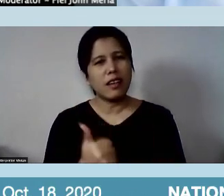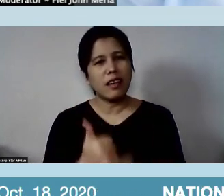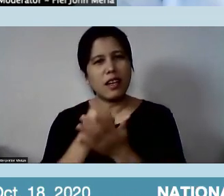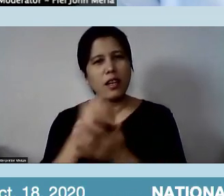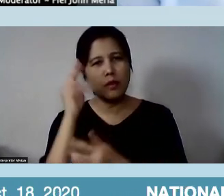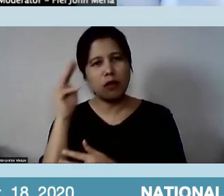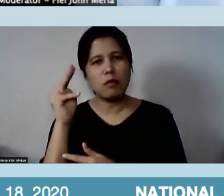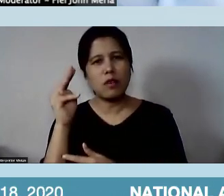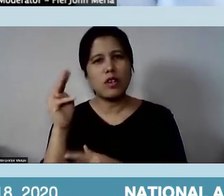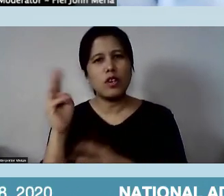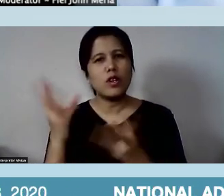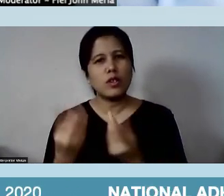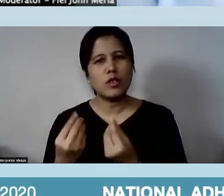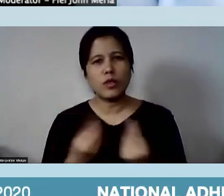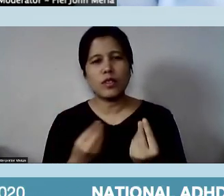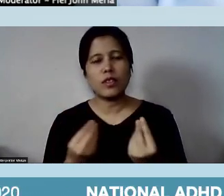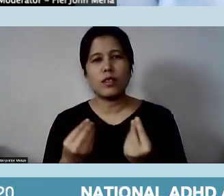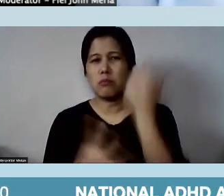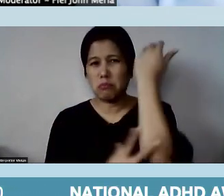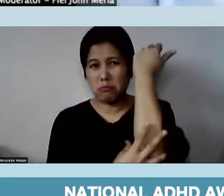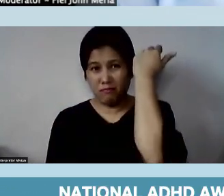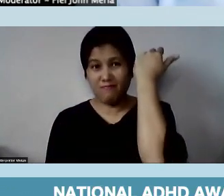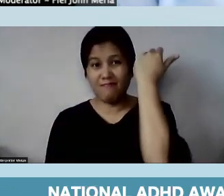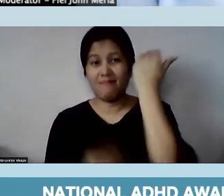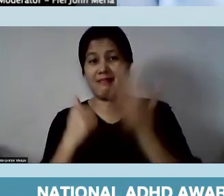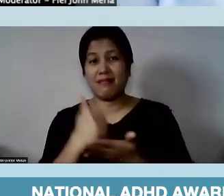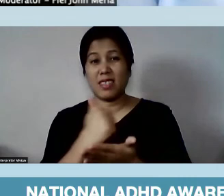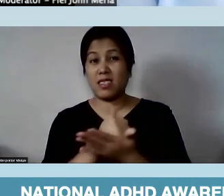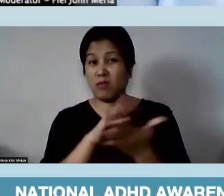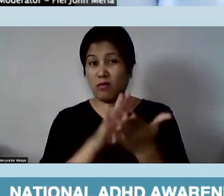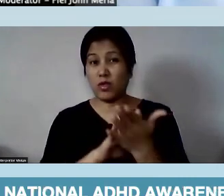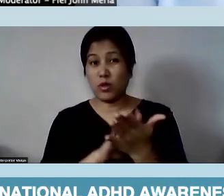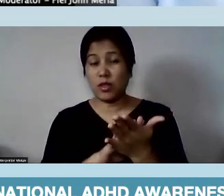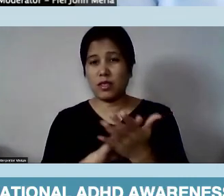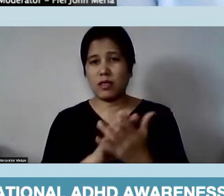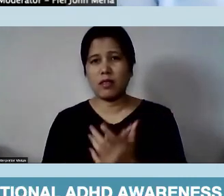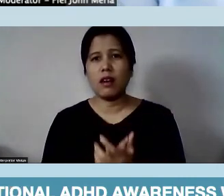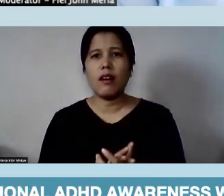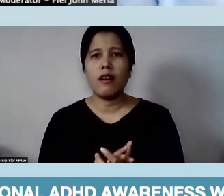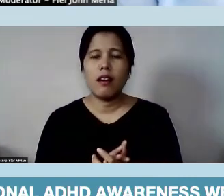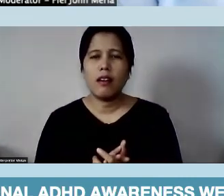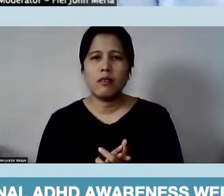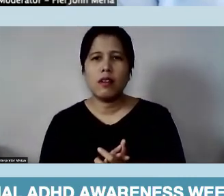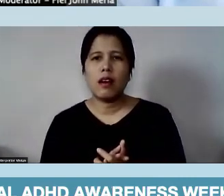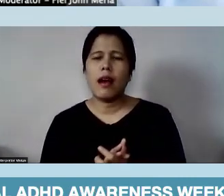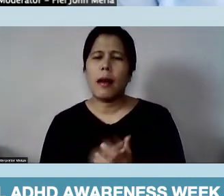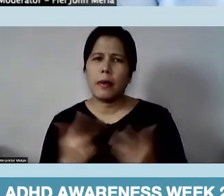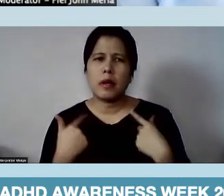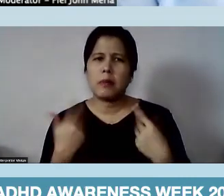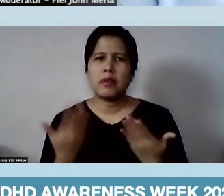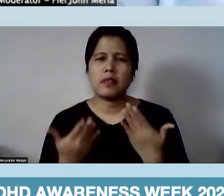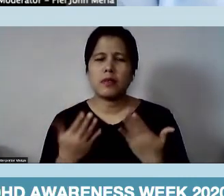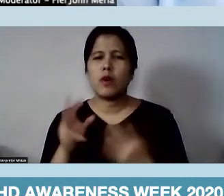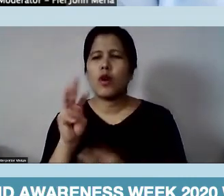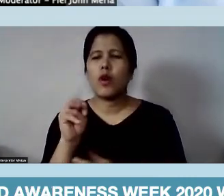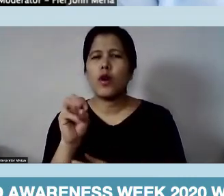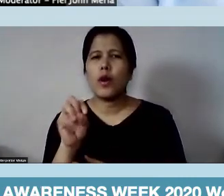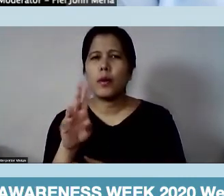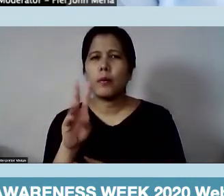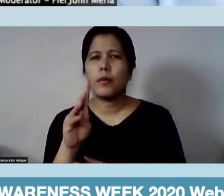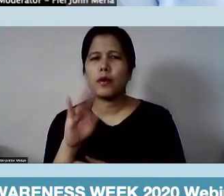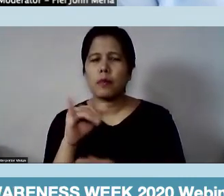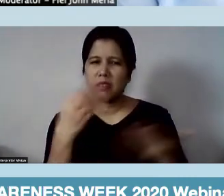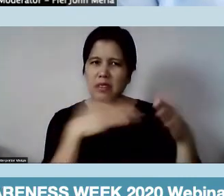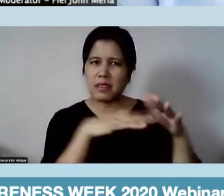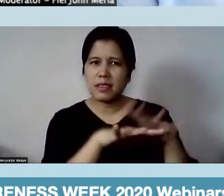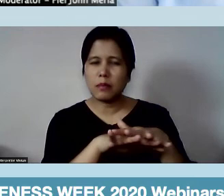He's doing poorly in academics po. Thank you. So there might be a comorbid learning disorder with this child,